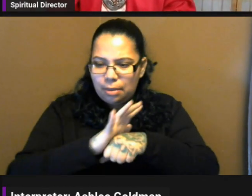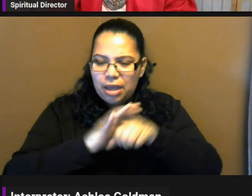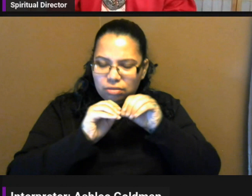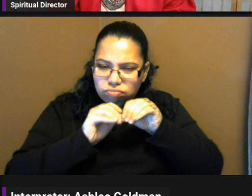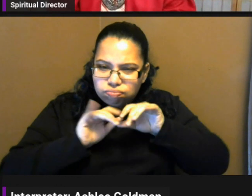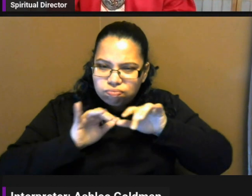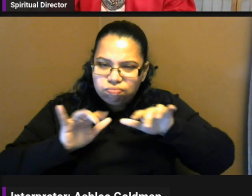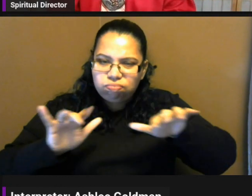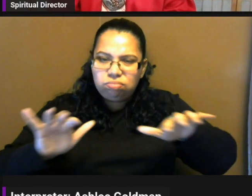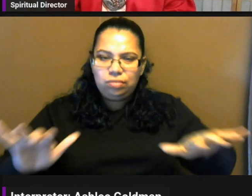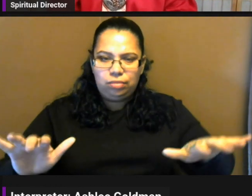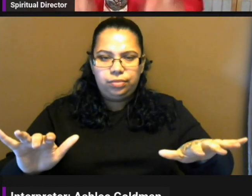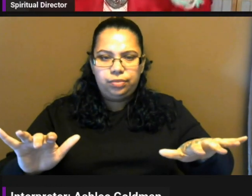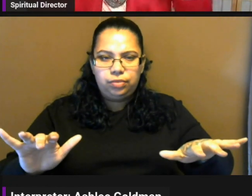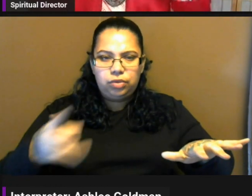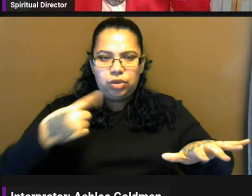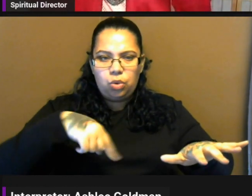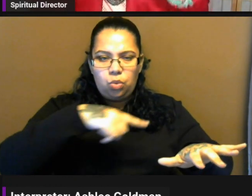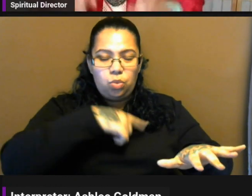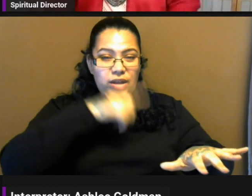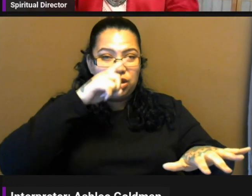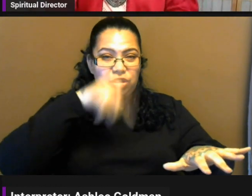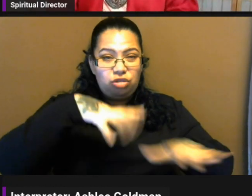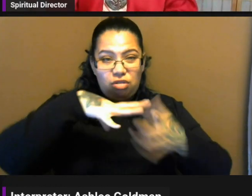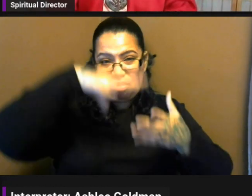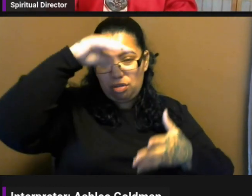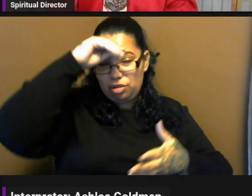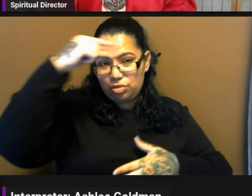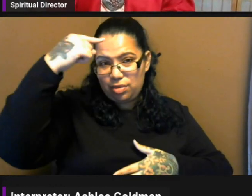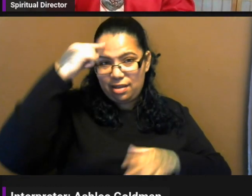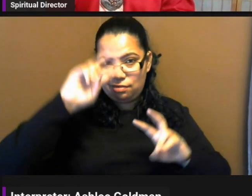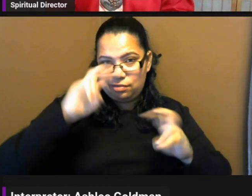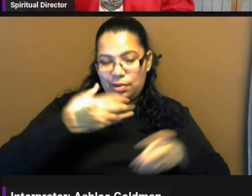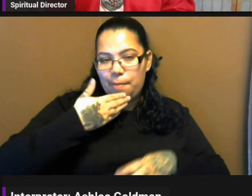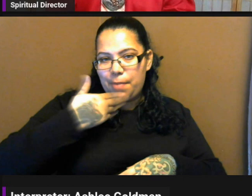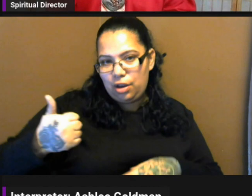So let us learn to think better of ourselves.